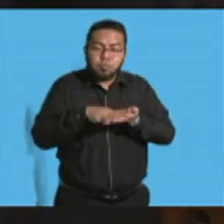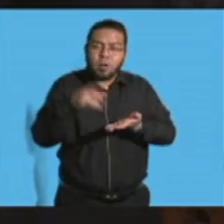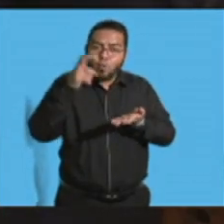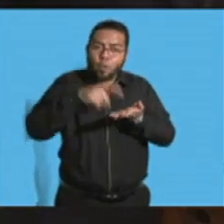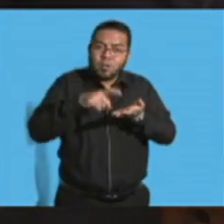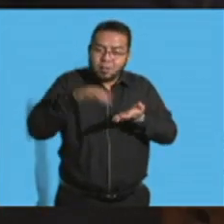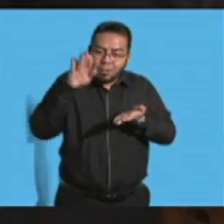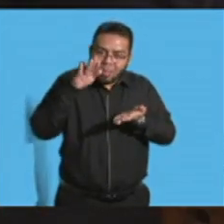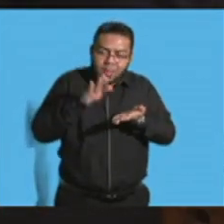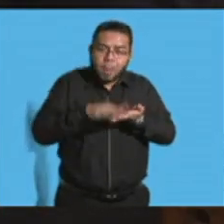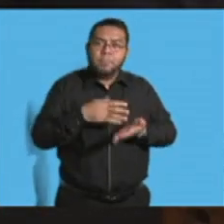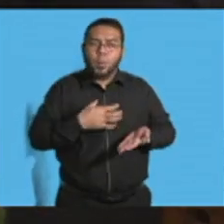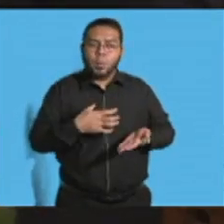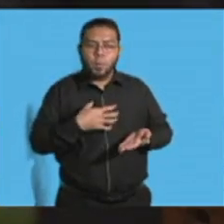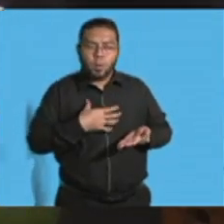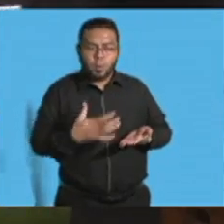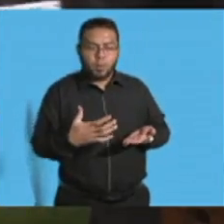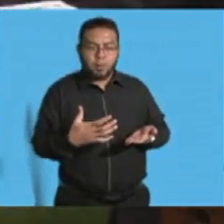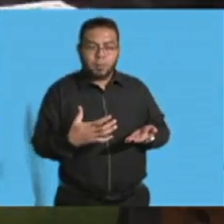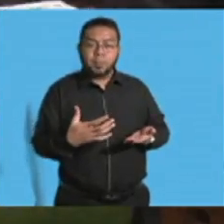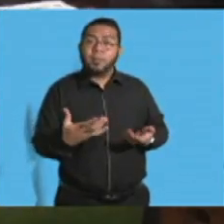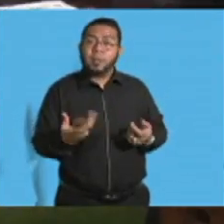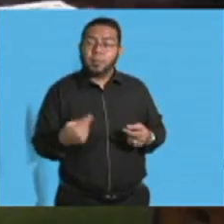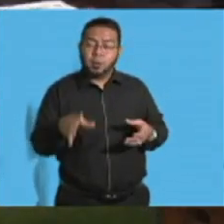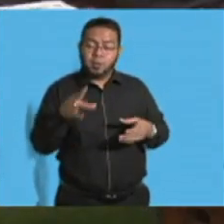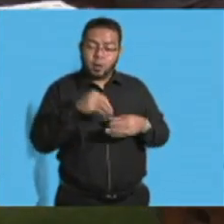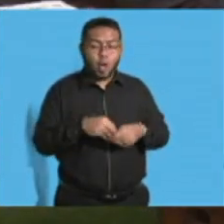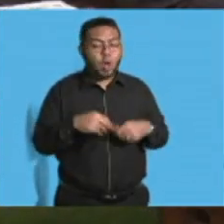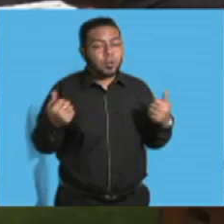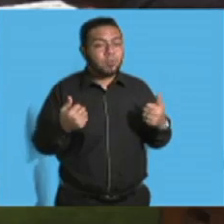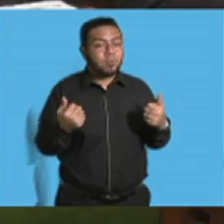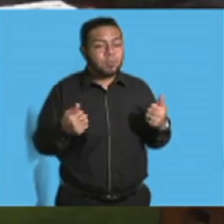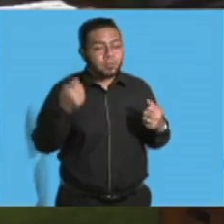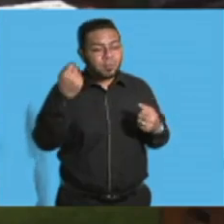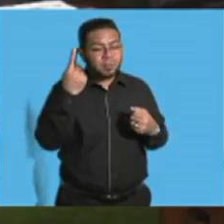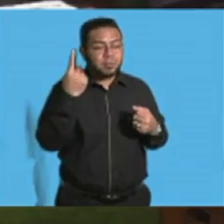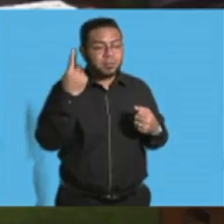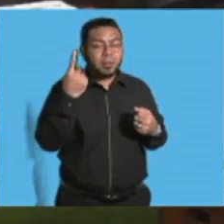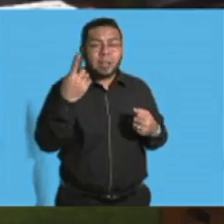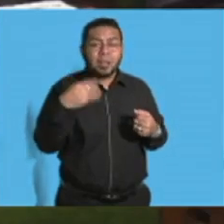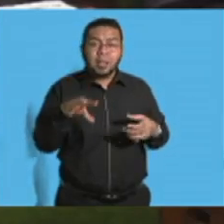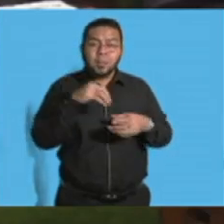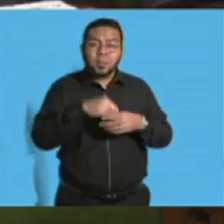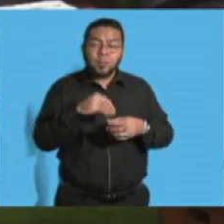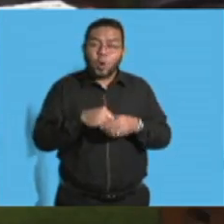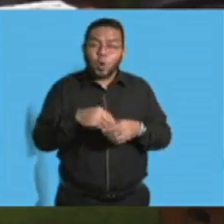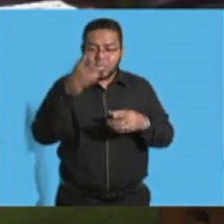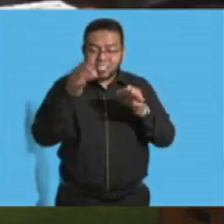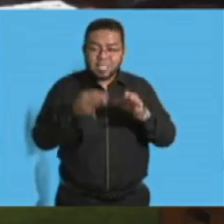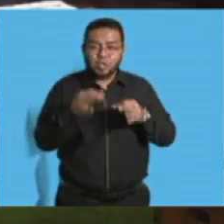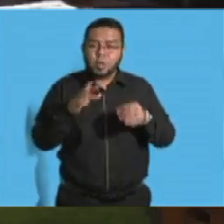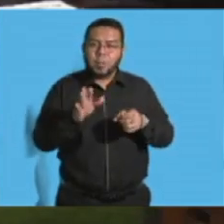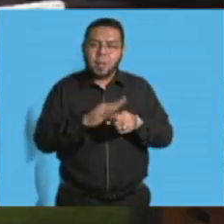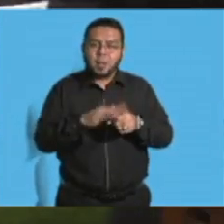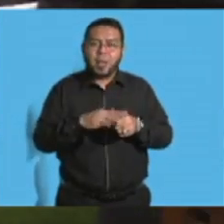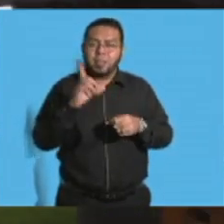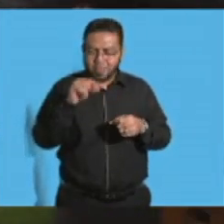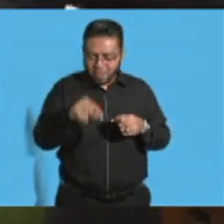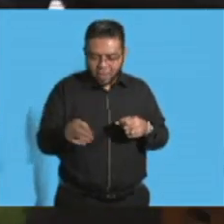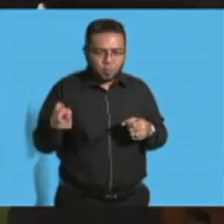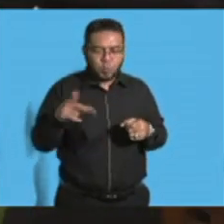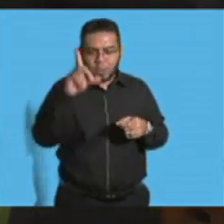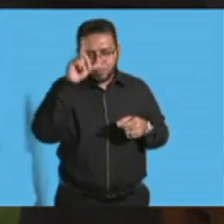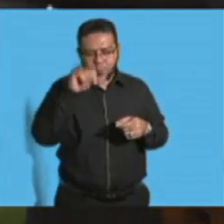if you take the first step with a lot of consideration and a lot of input into decision making, then you'll get it right. Madam